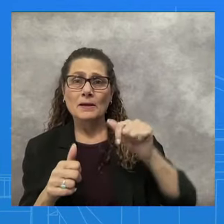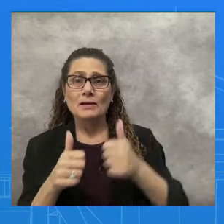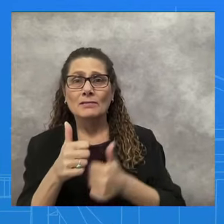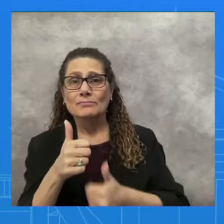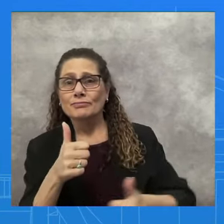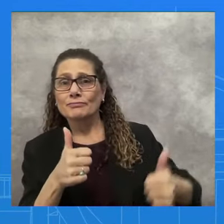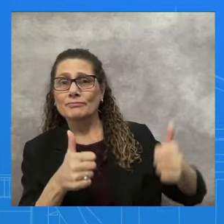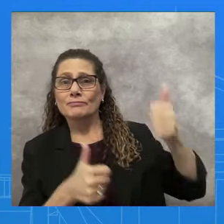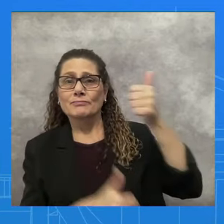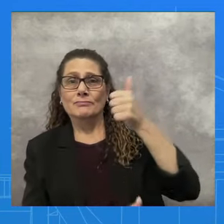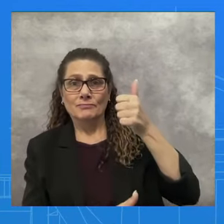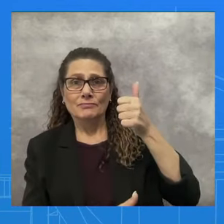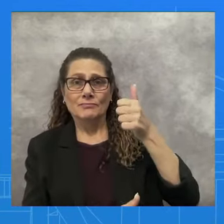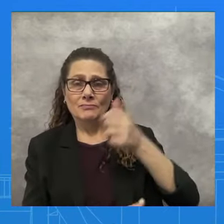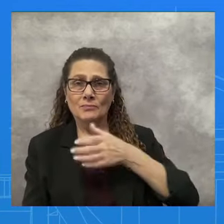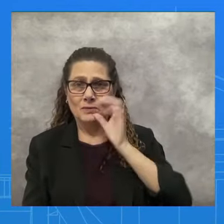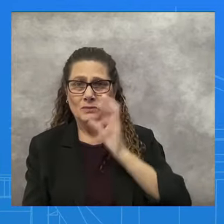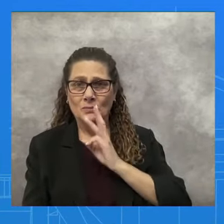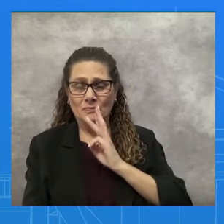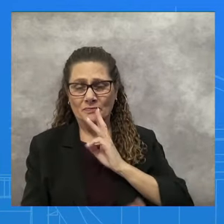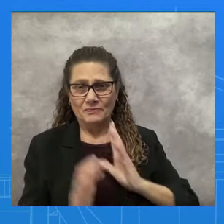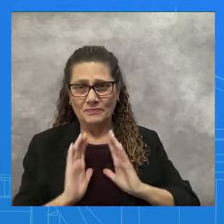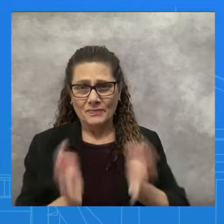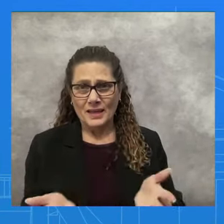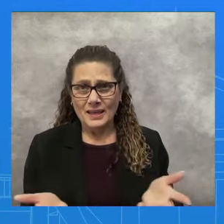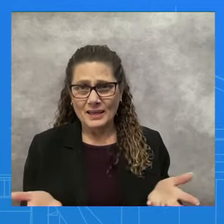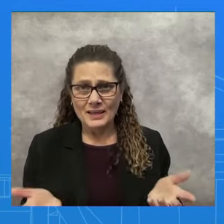year, so we have no concerns.